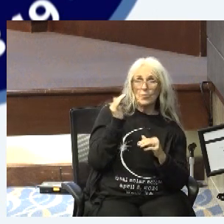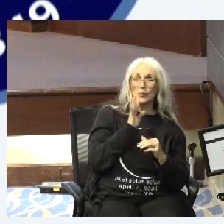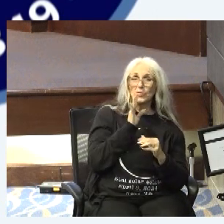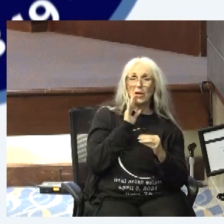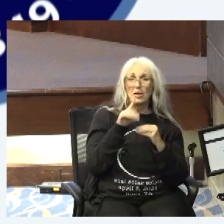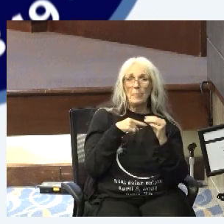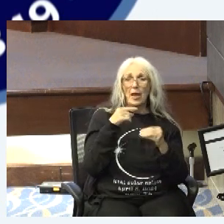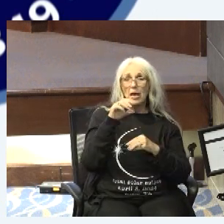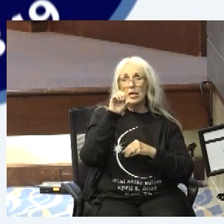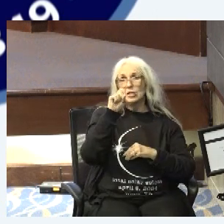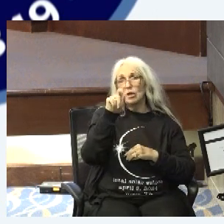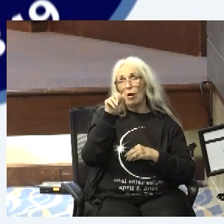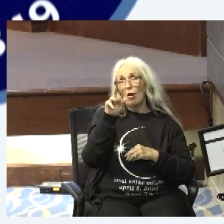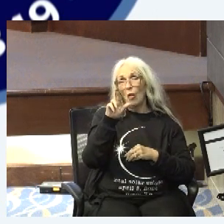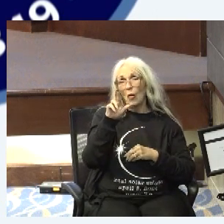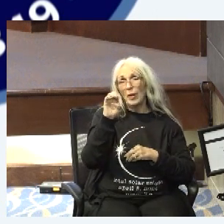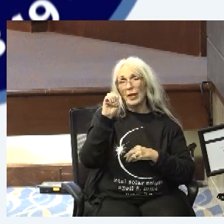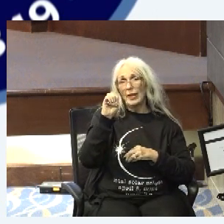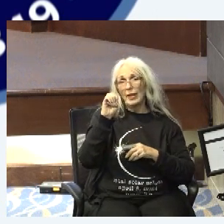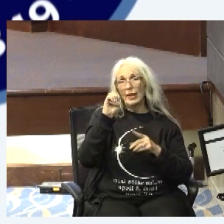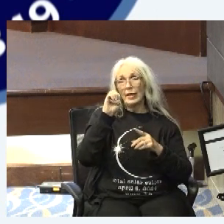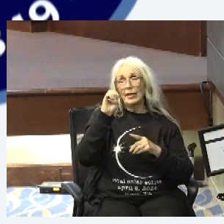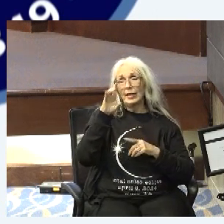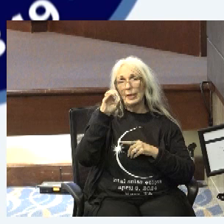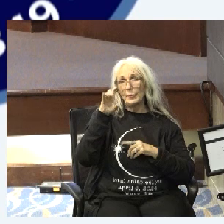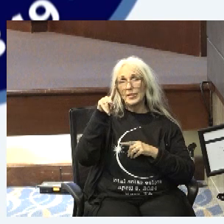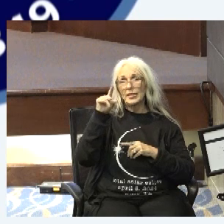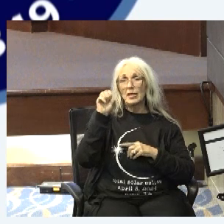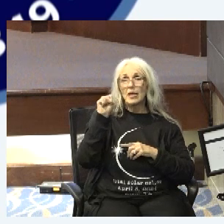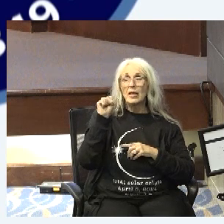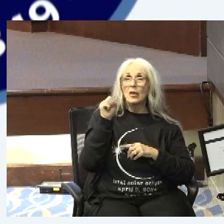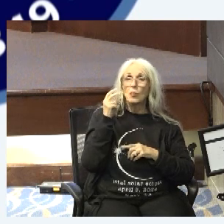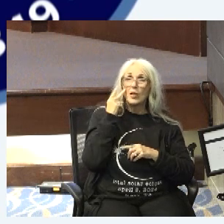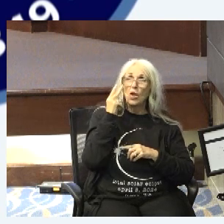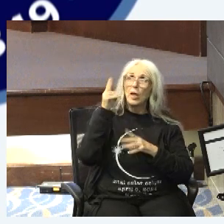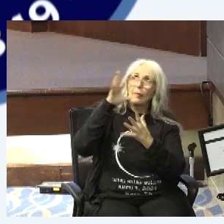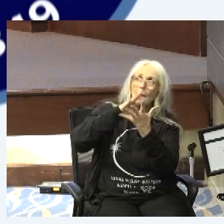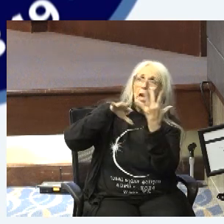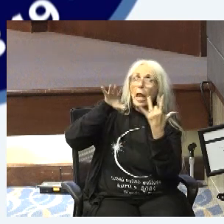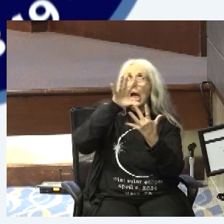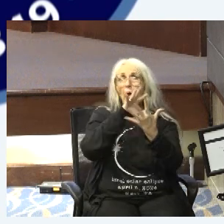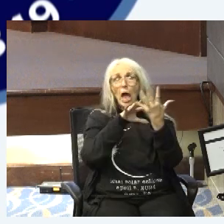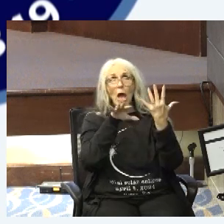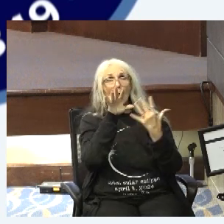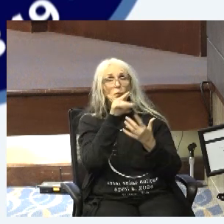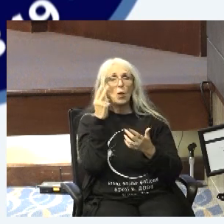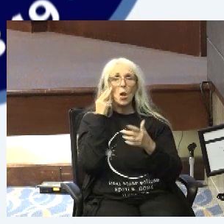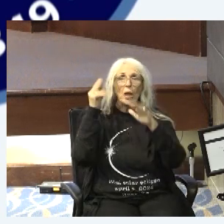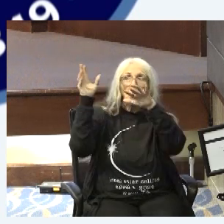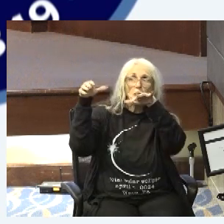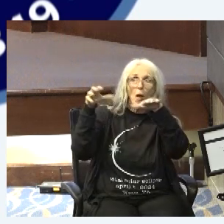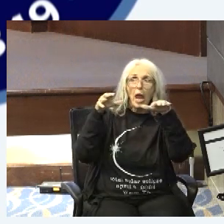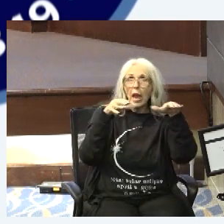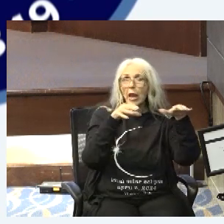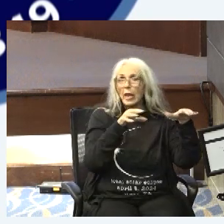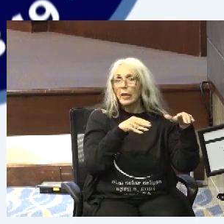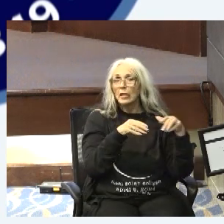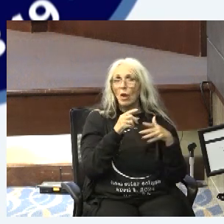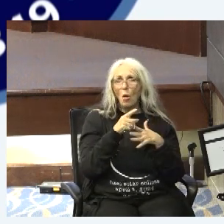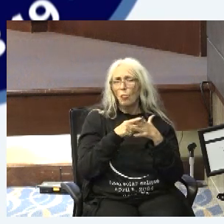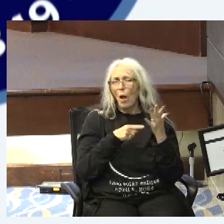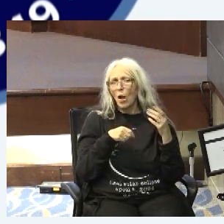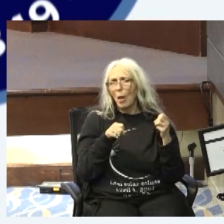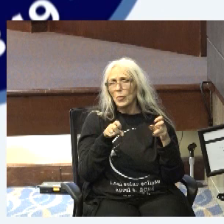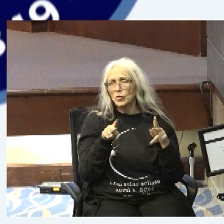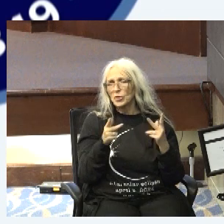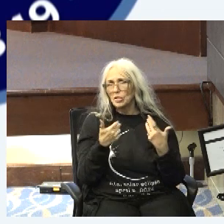a solar eclipse or any type of solar, we start looking at clouds, we start looking at rain, and what are the